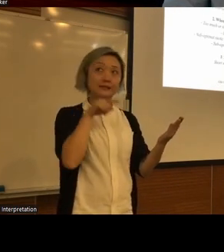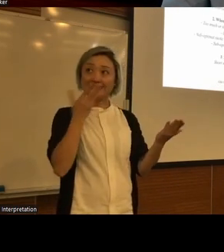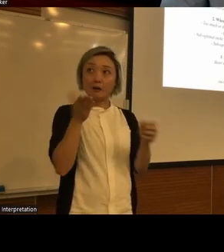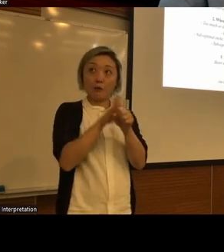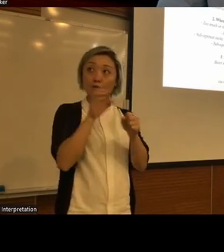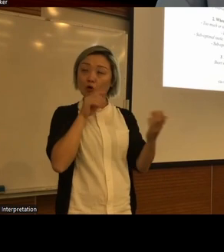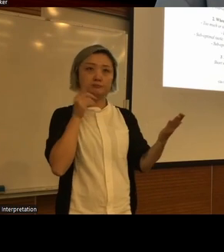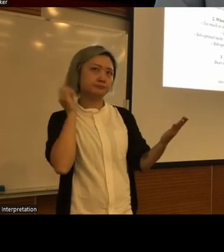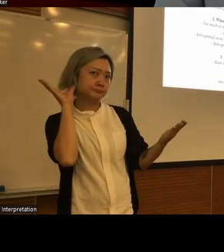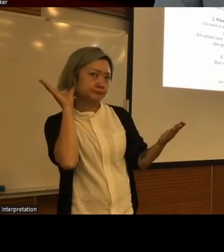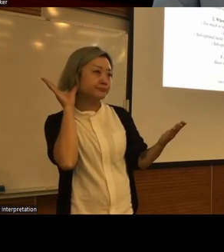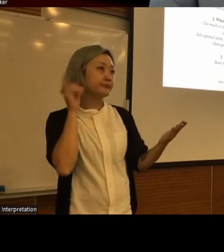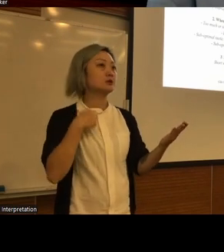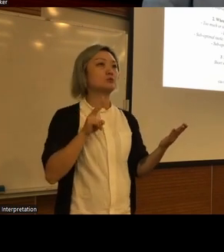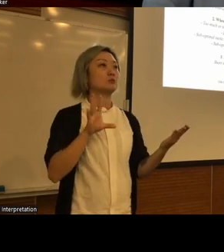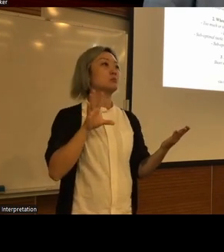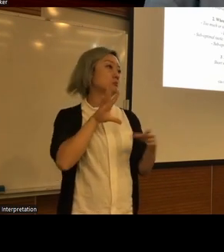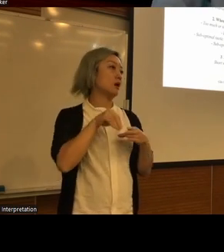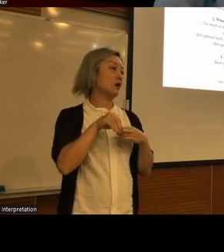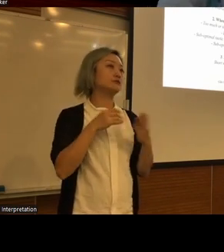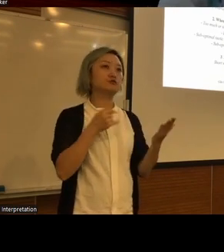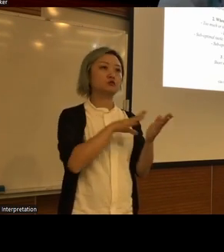Sometimes it's useful, sometimes it's not, depending.